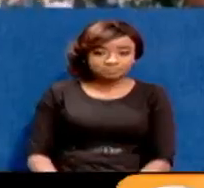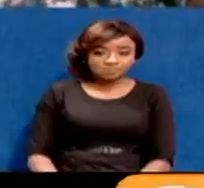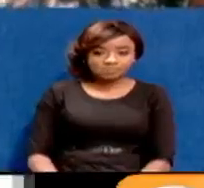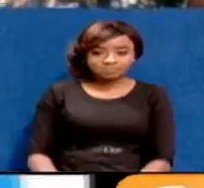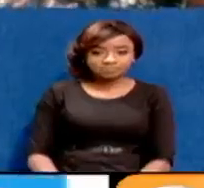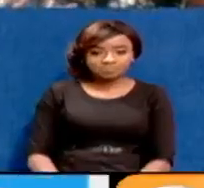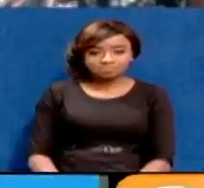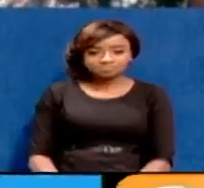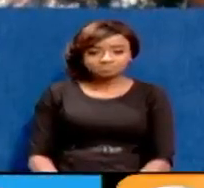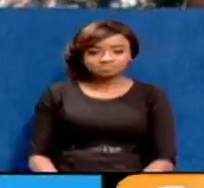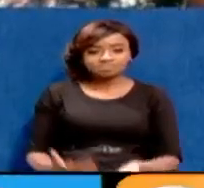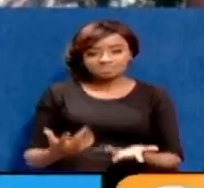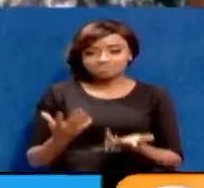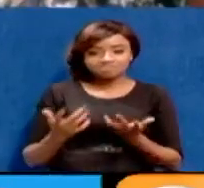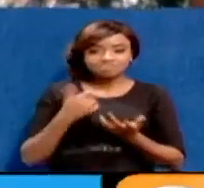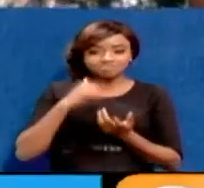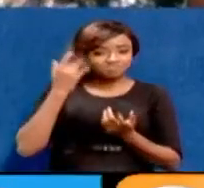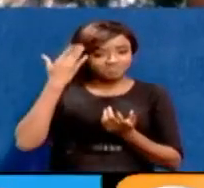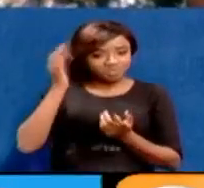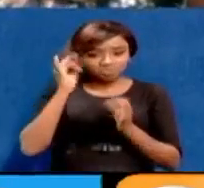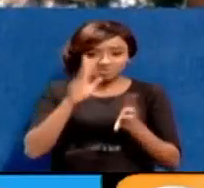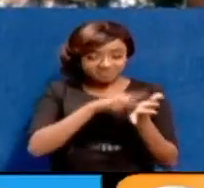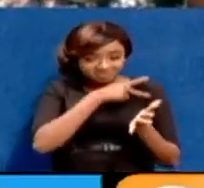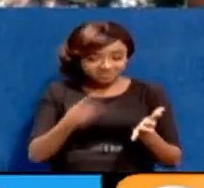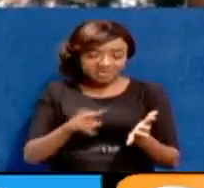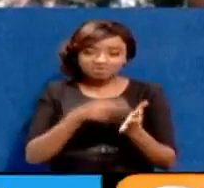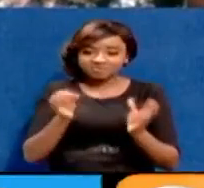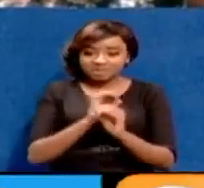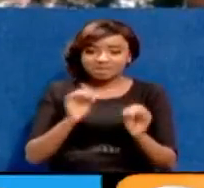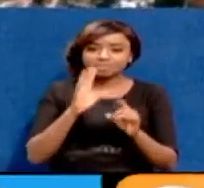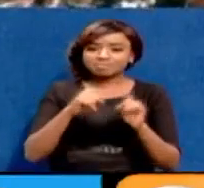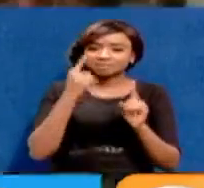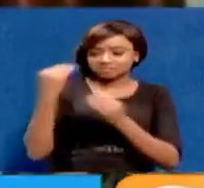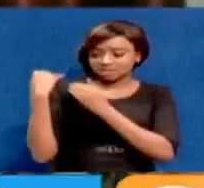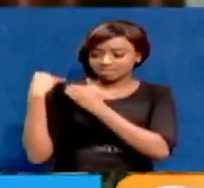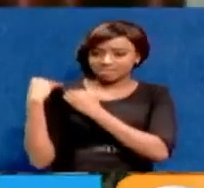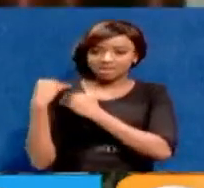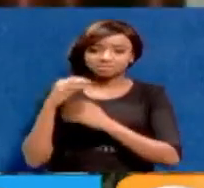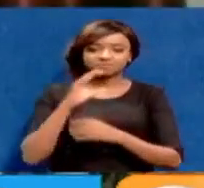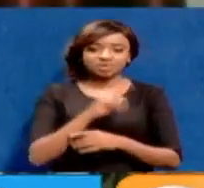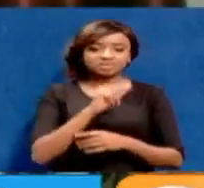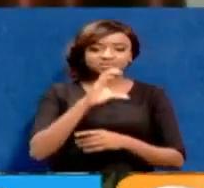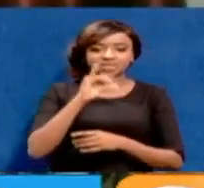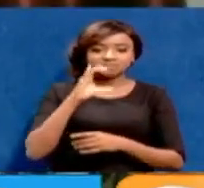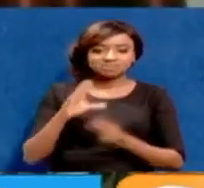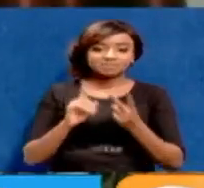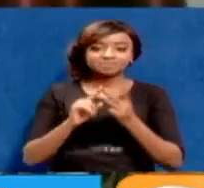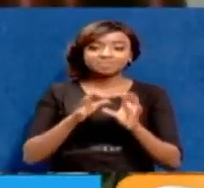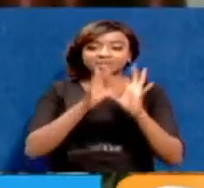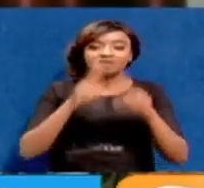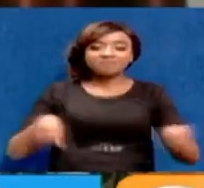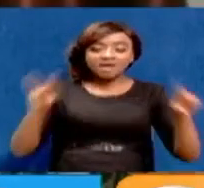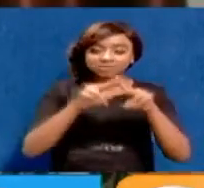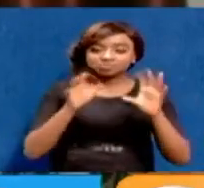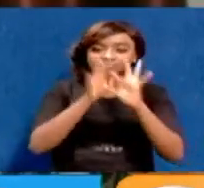I wouldn't say that NCIC has failed. When you look at the mandate of NCIC, the question of values, the question of cohesion, the question